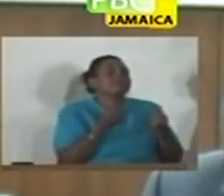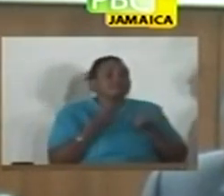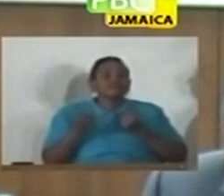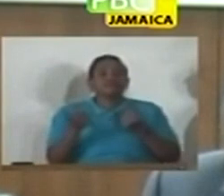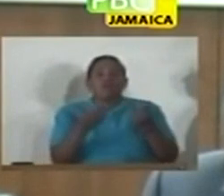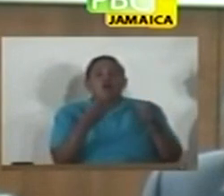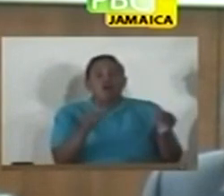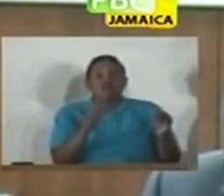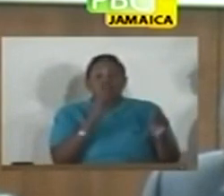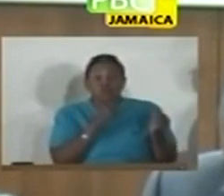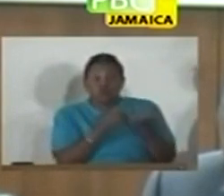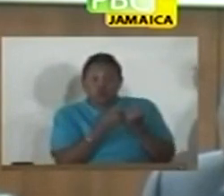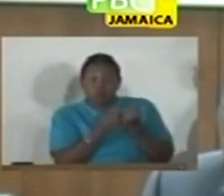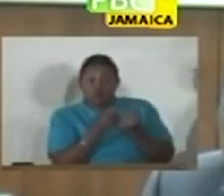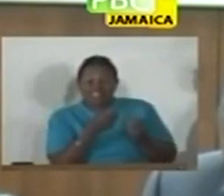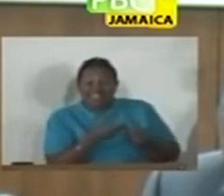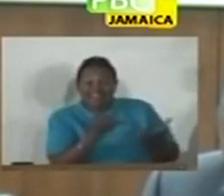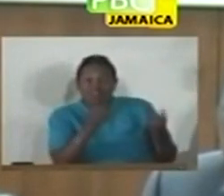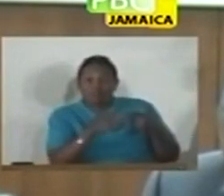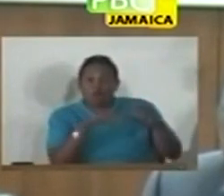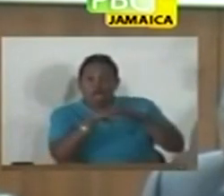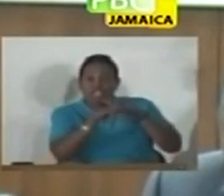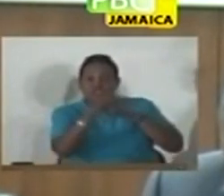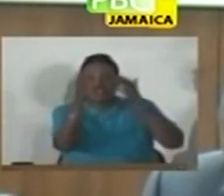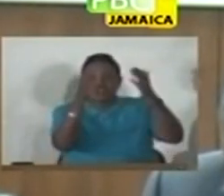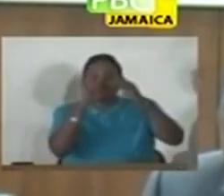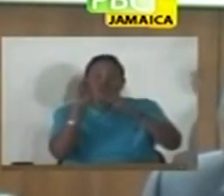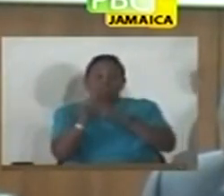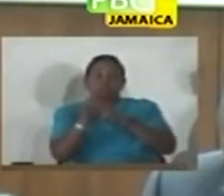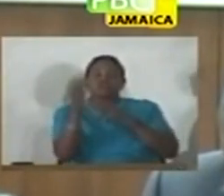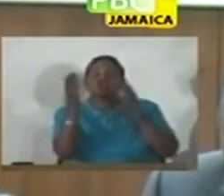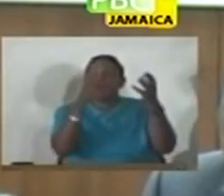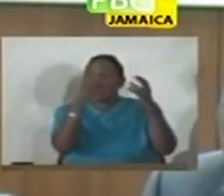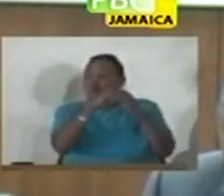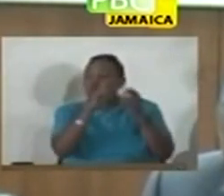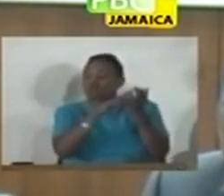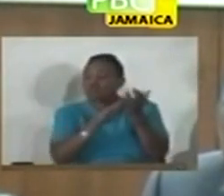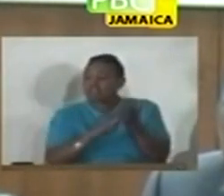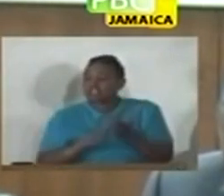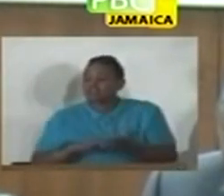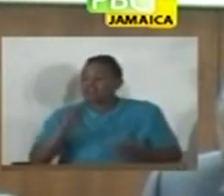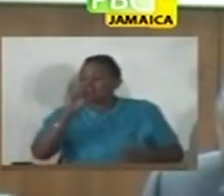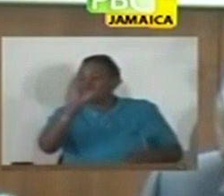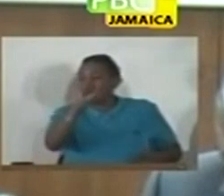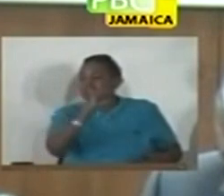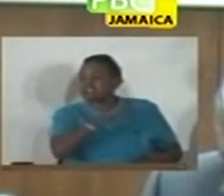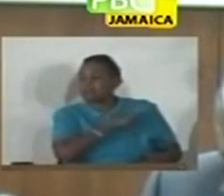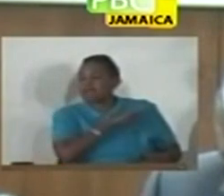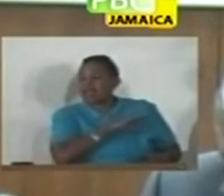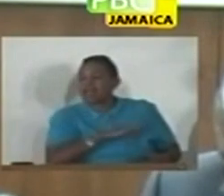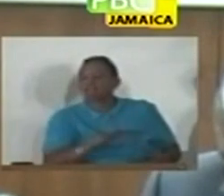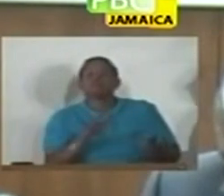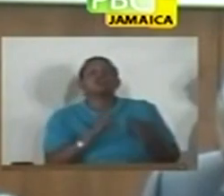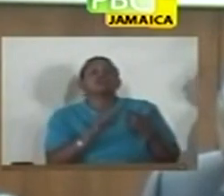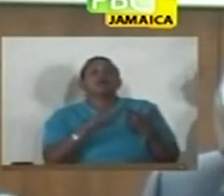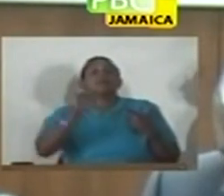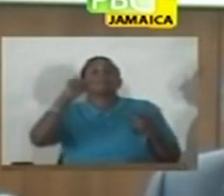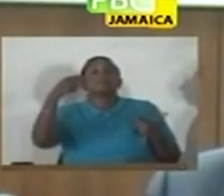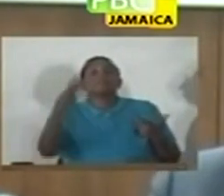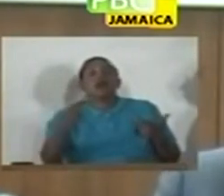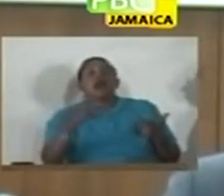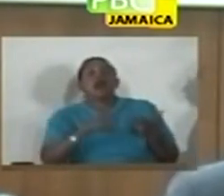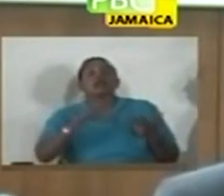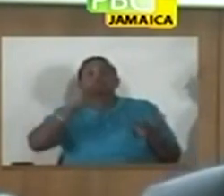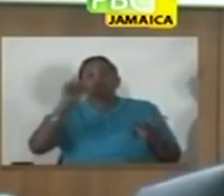to the services of the ministry. The services include the registration of NIS beneficiaries, PATH,